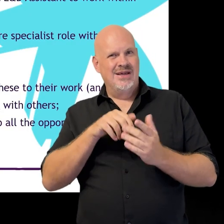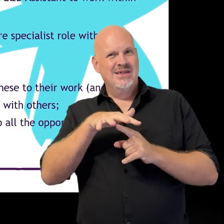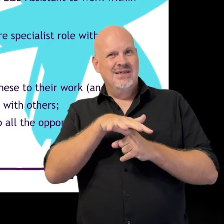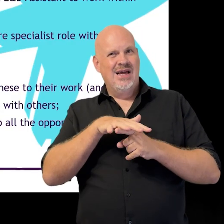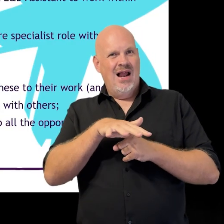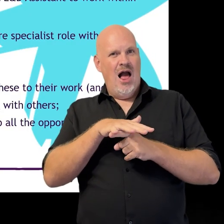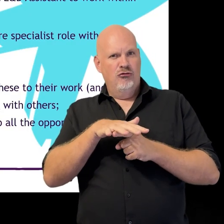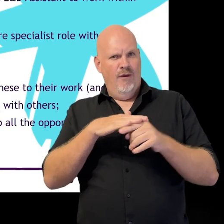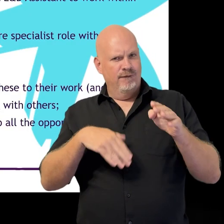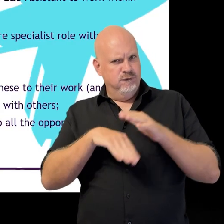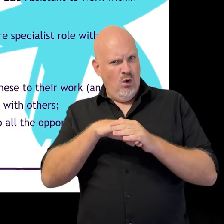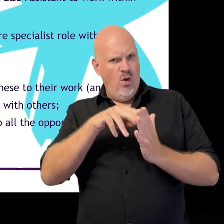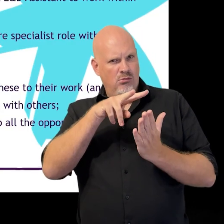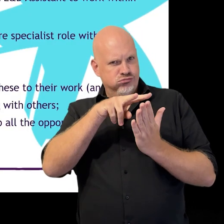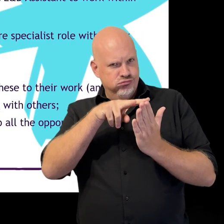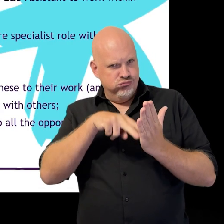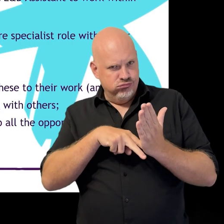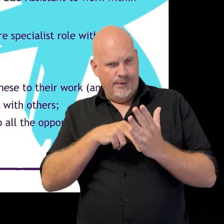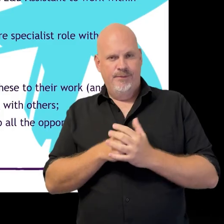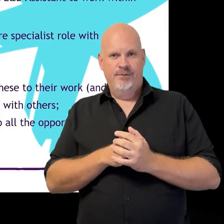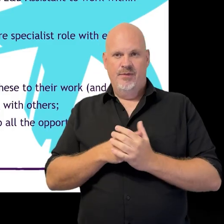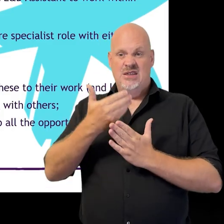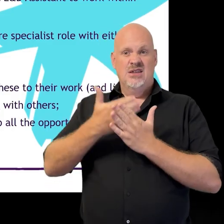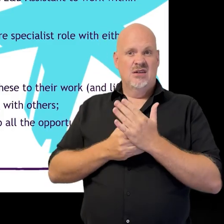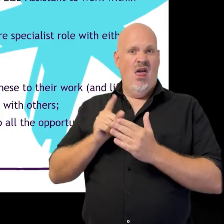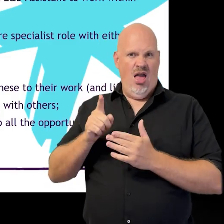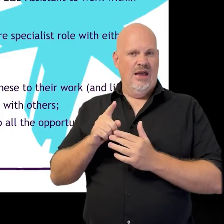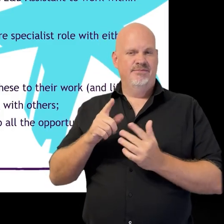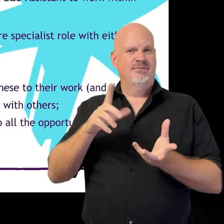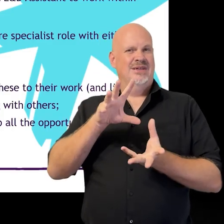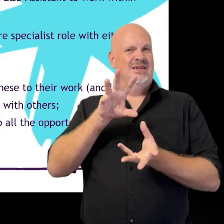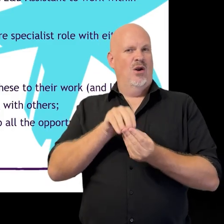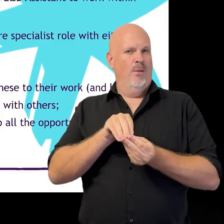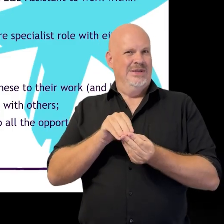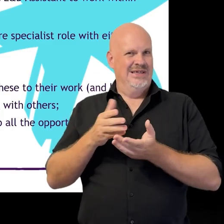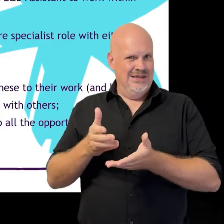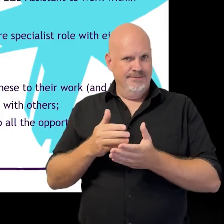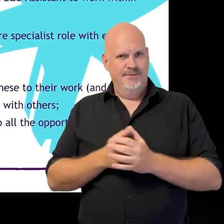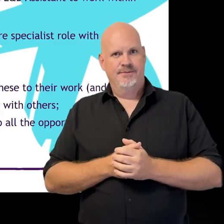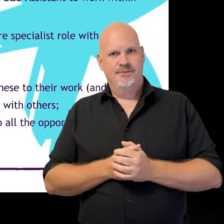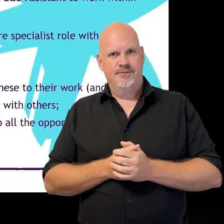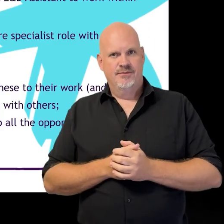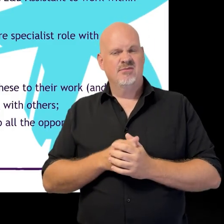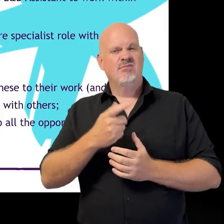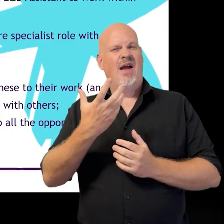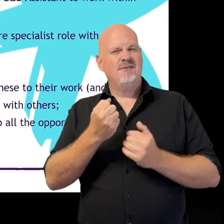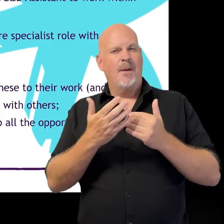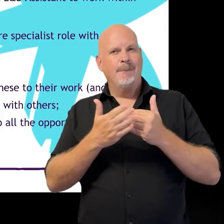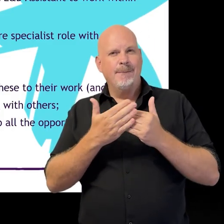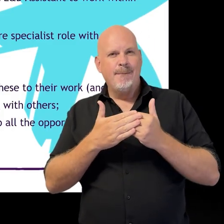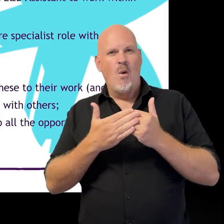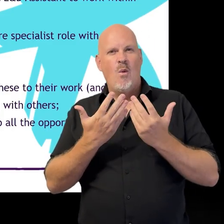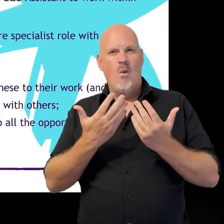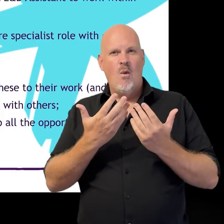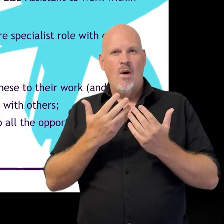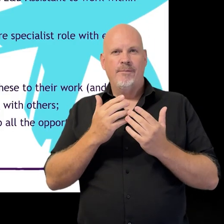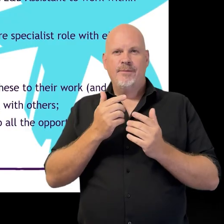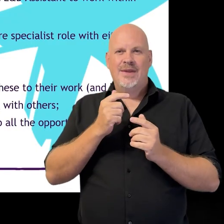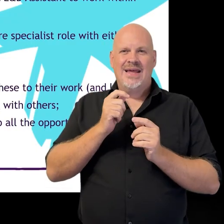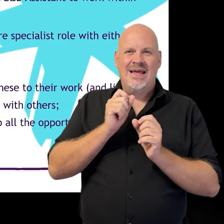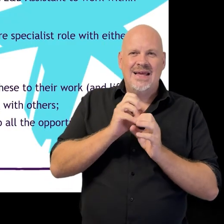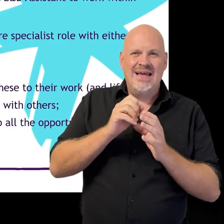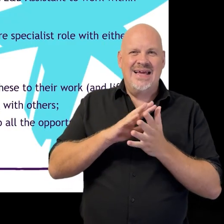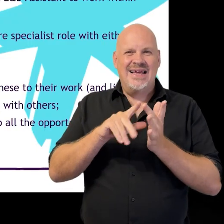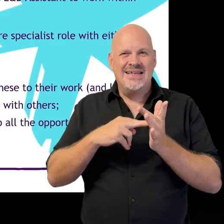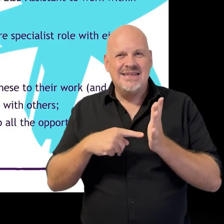someone who has sound ethical and professional values and who applies these to their work and life. So they want